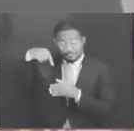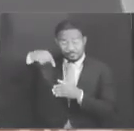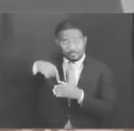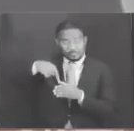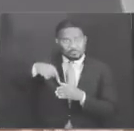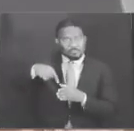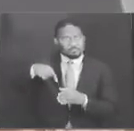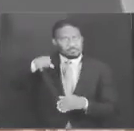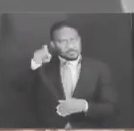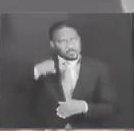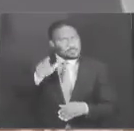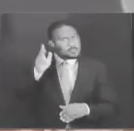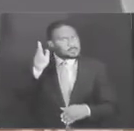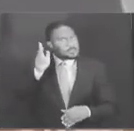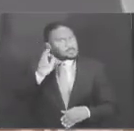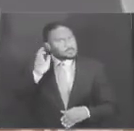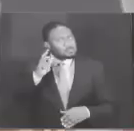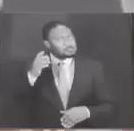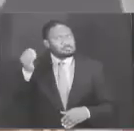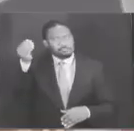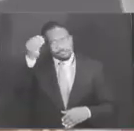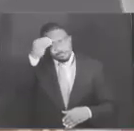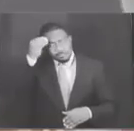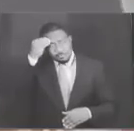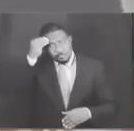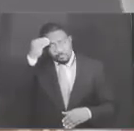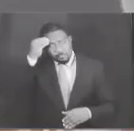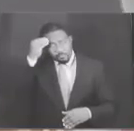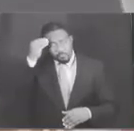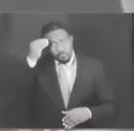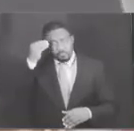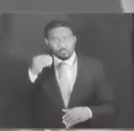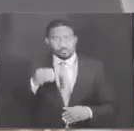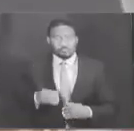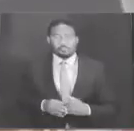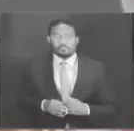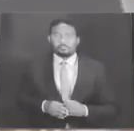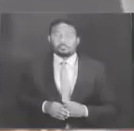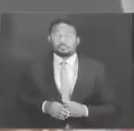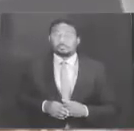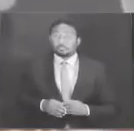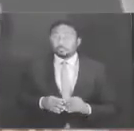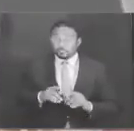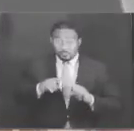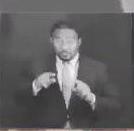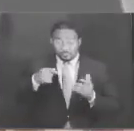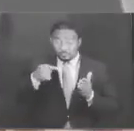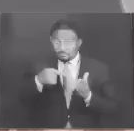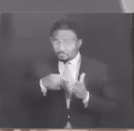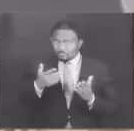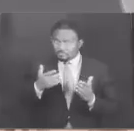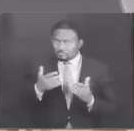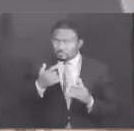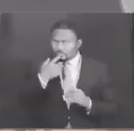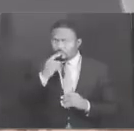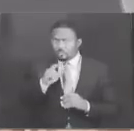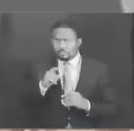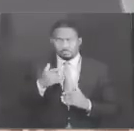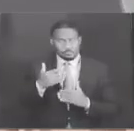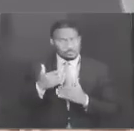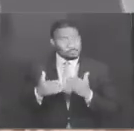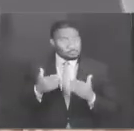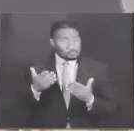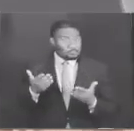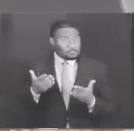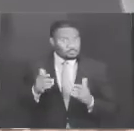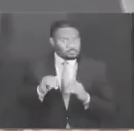shared. No. But the standing order is guiding the minister as to